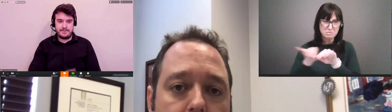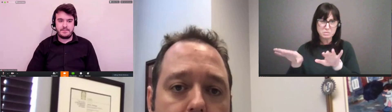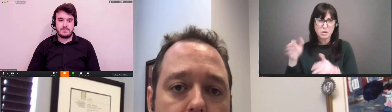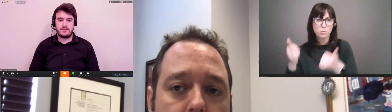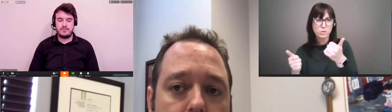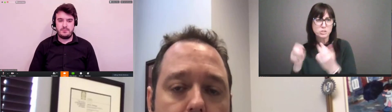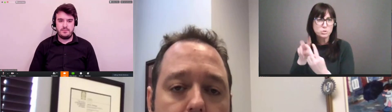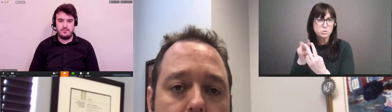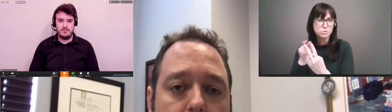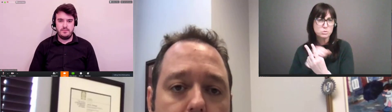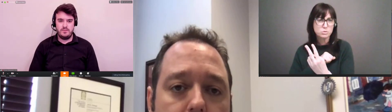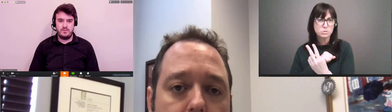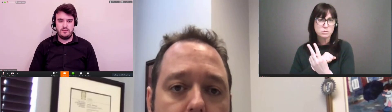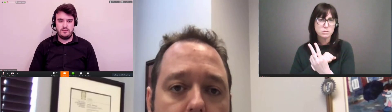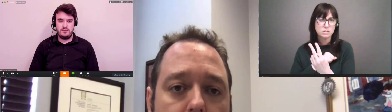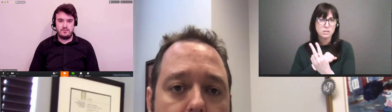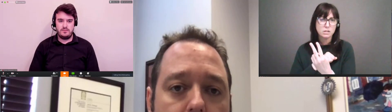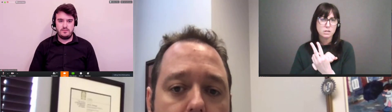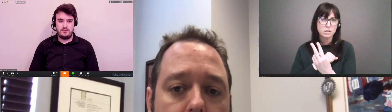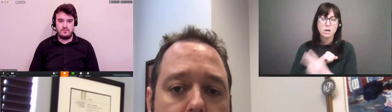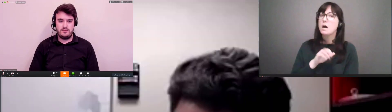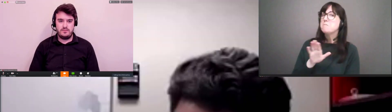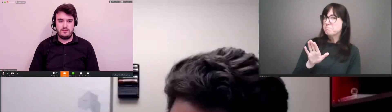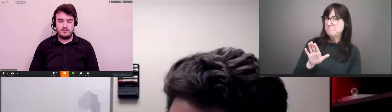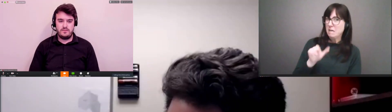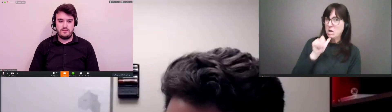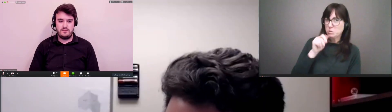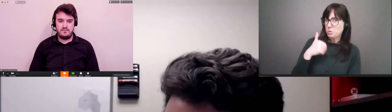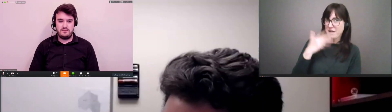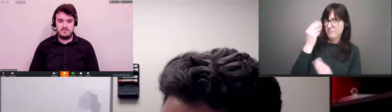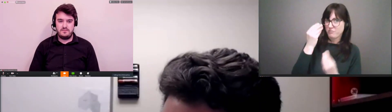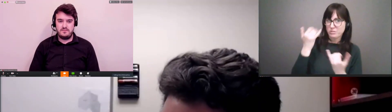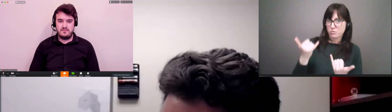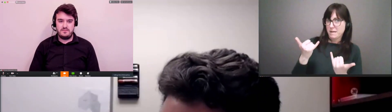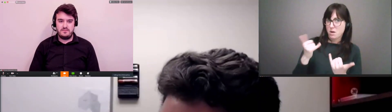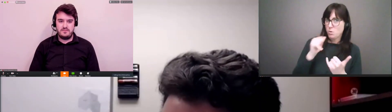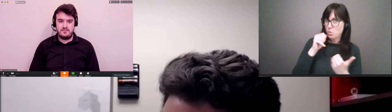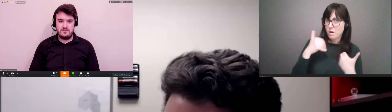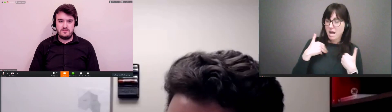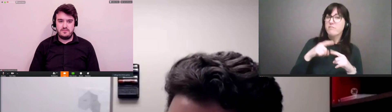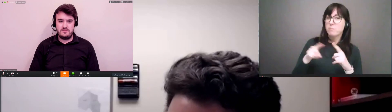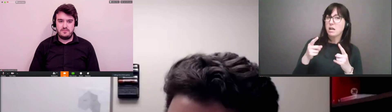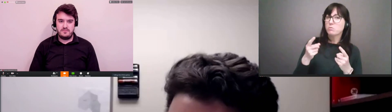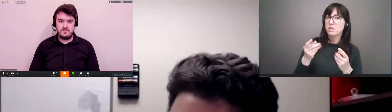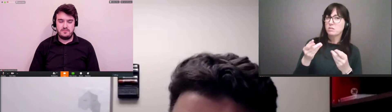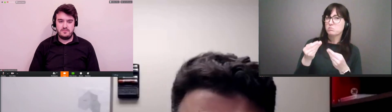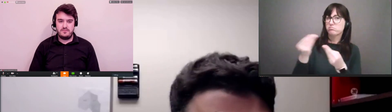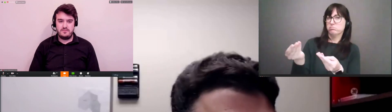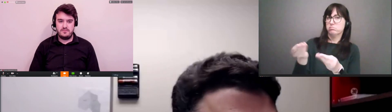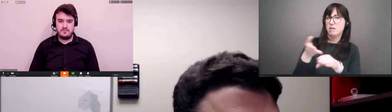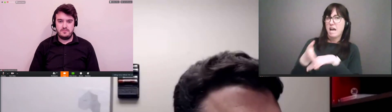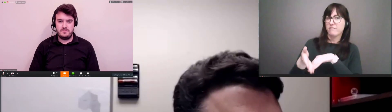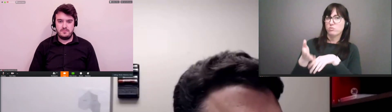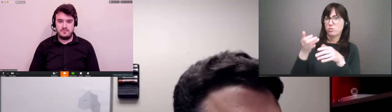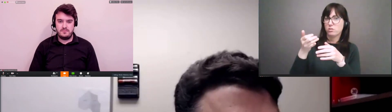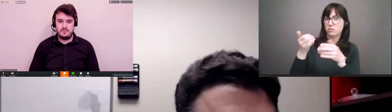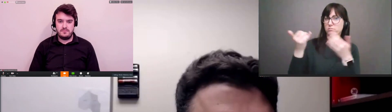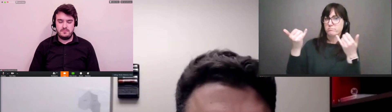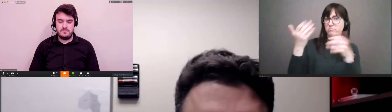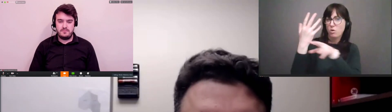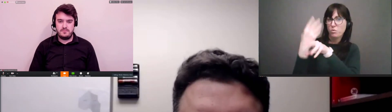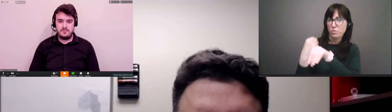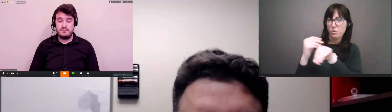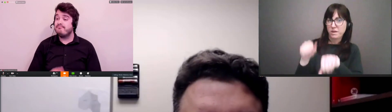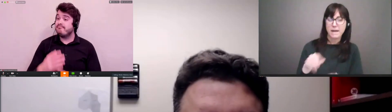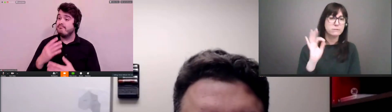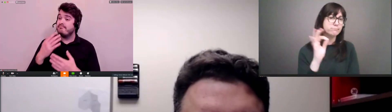Malakny? Yeah, no, thank you. No, I don't have that information right in front of me, but we could get that to you after the call. Thank you. Merci. Et